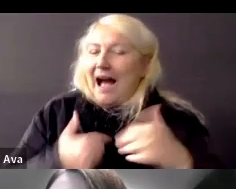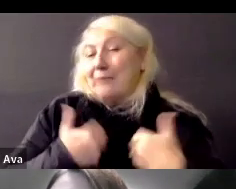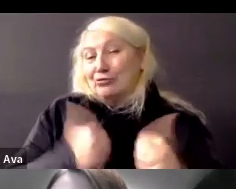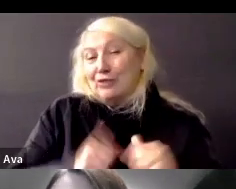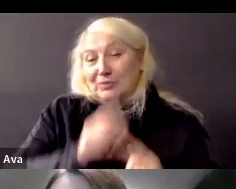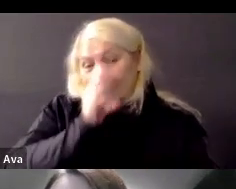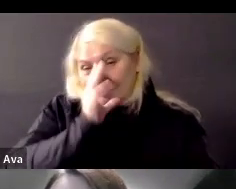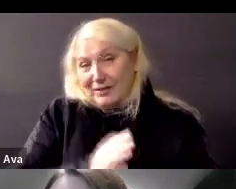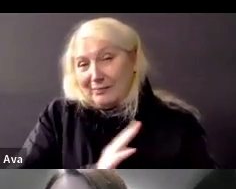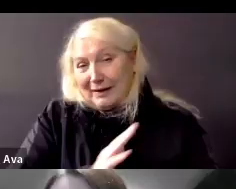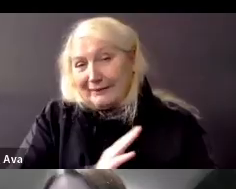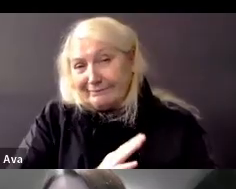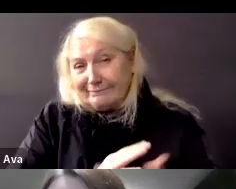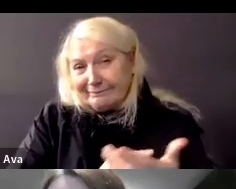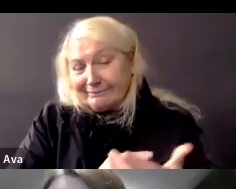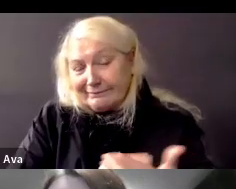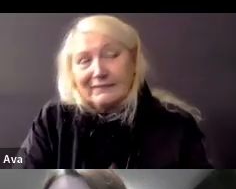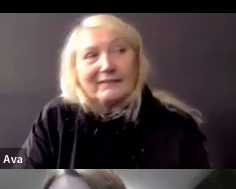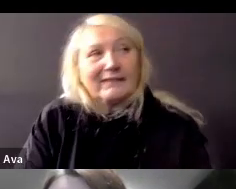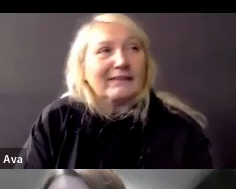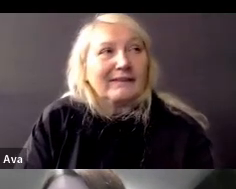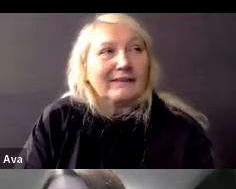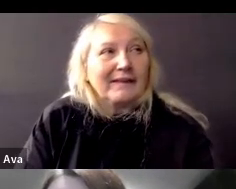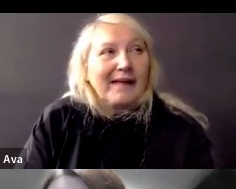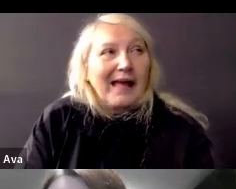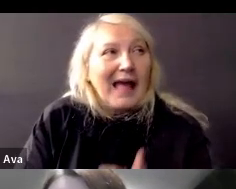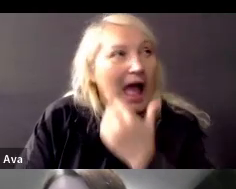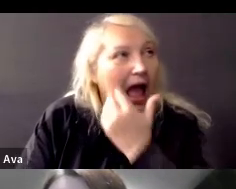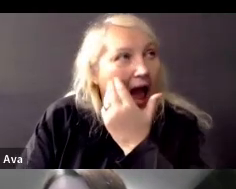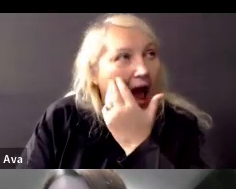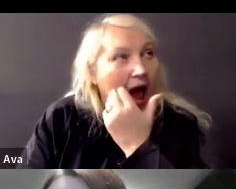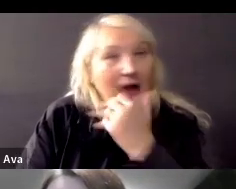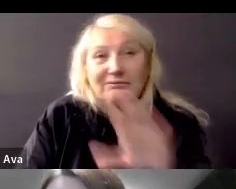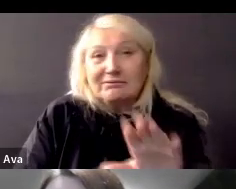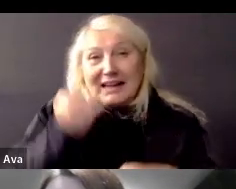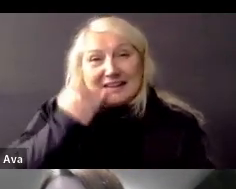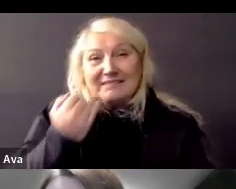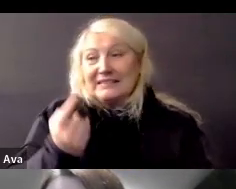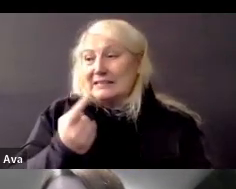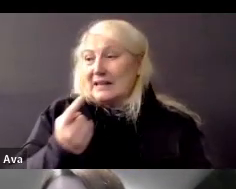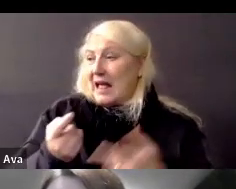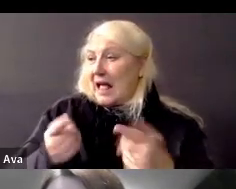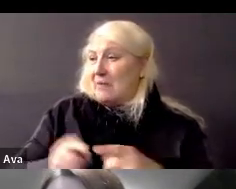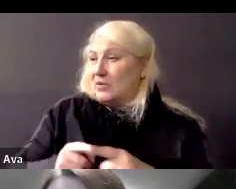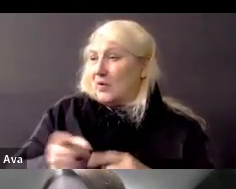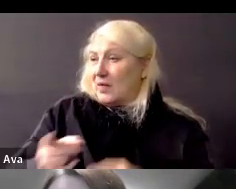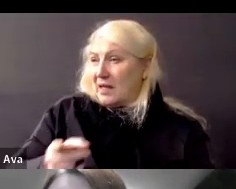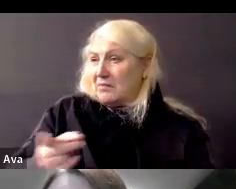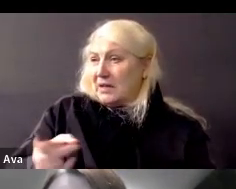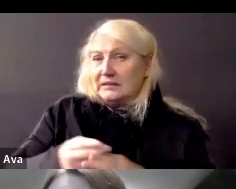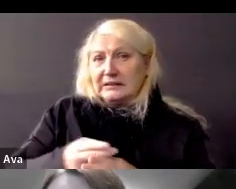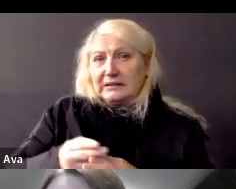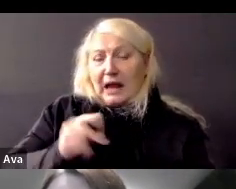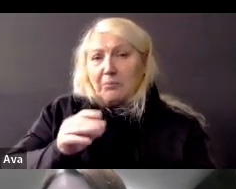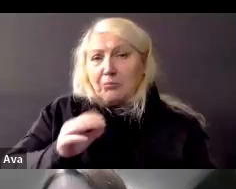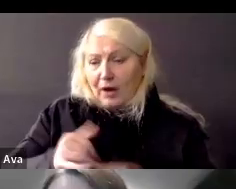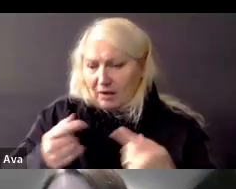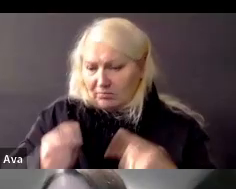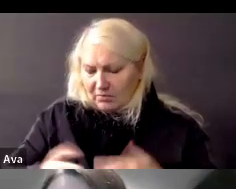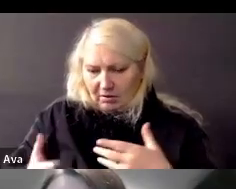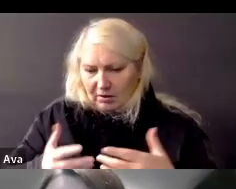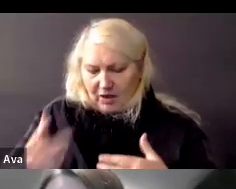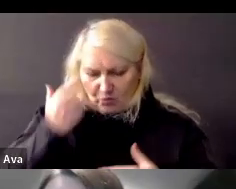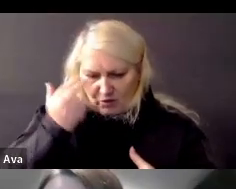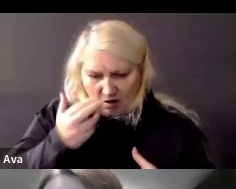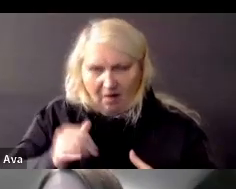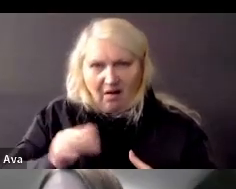If somebody has something happen to them and it's temporary, then all of a sudden they realize that their mobility is